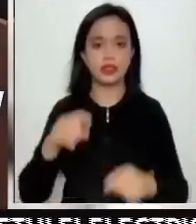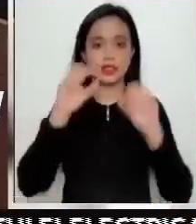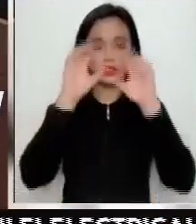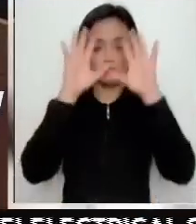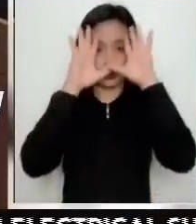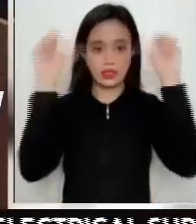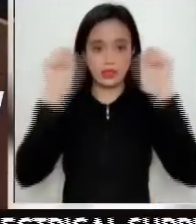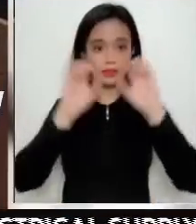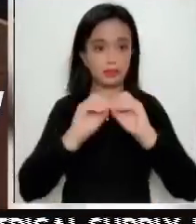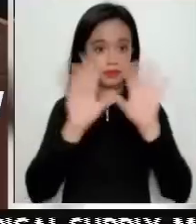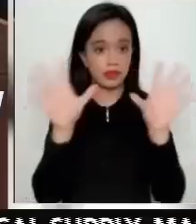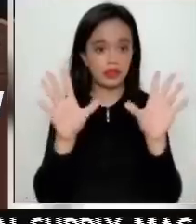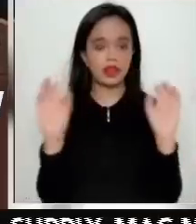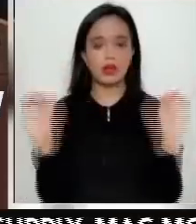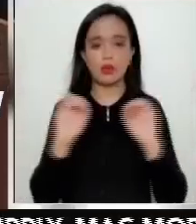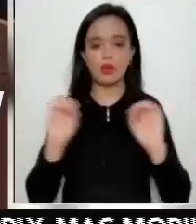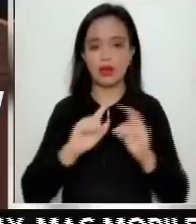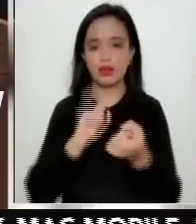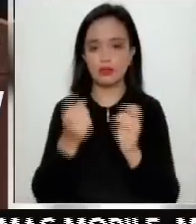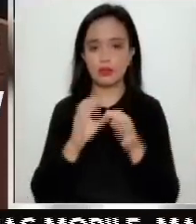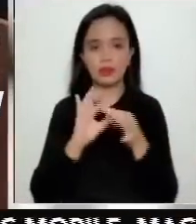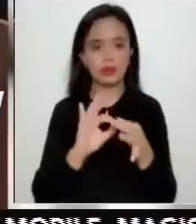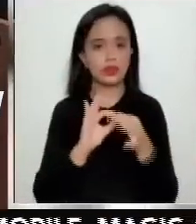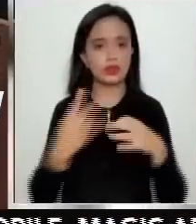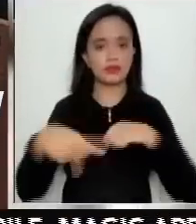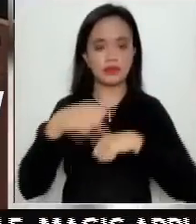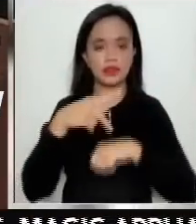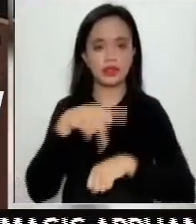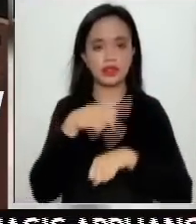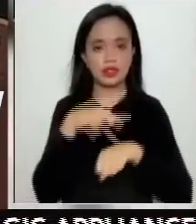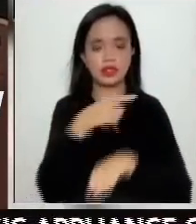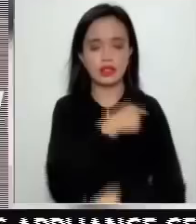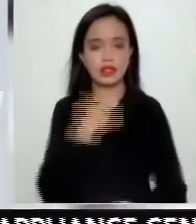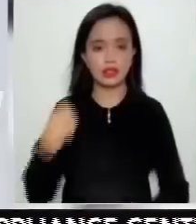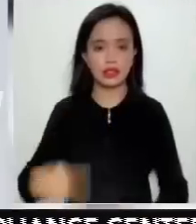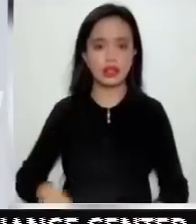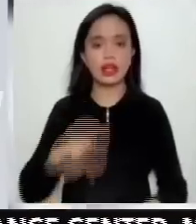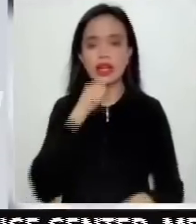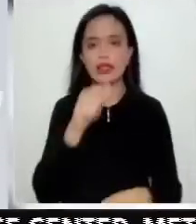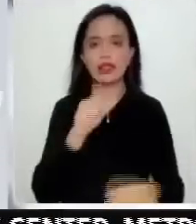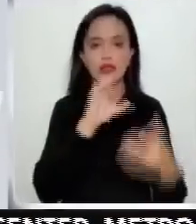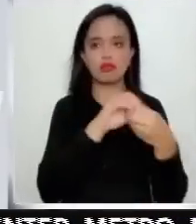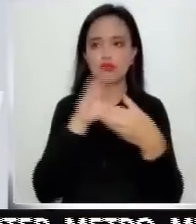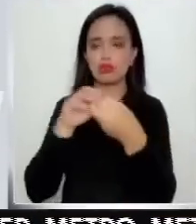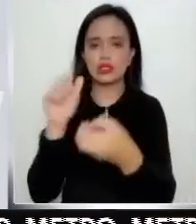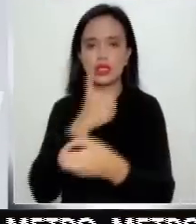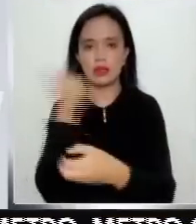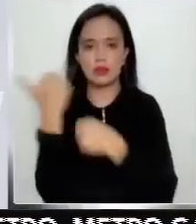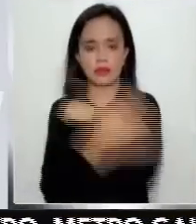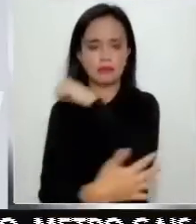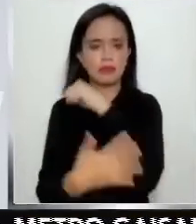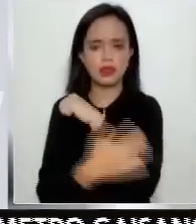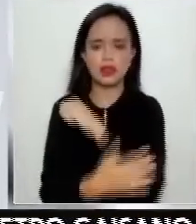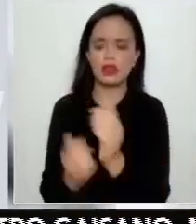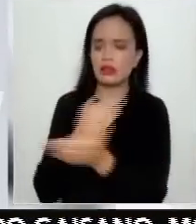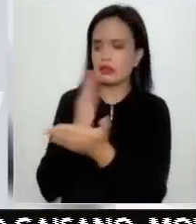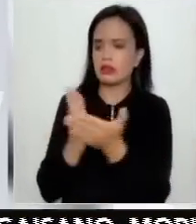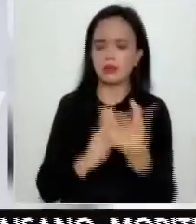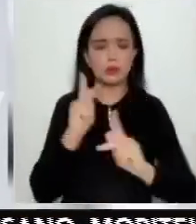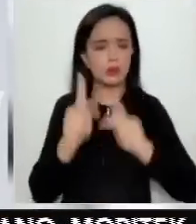nagbabago sa ating relasyon sa China at hindi rin daw tayo kumikiling sa iba mga foreign power. Some people have said that the Philippines